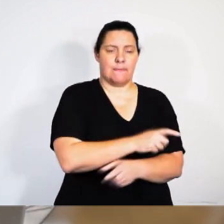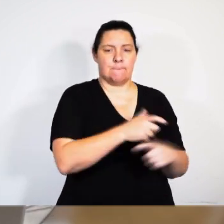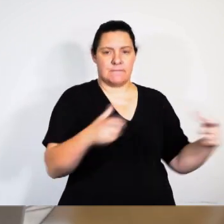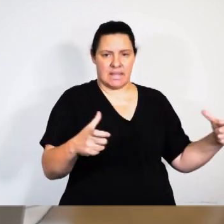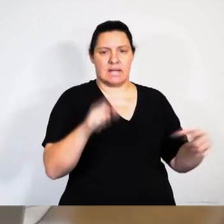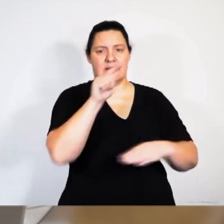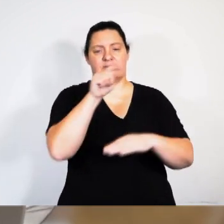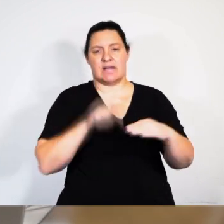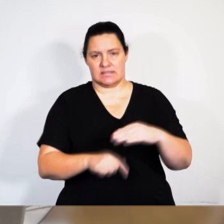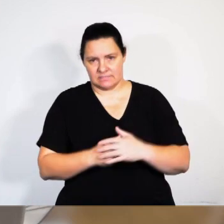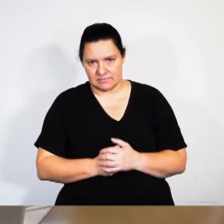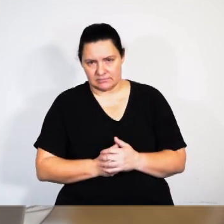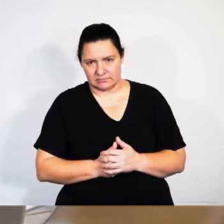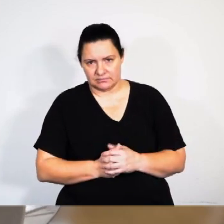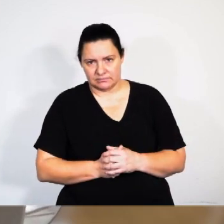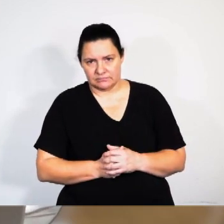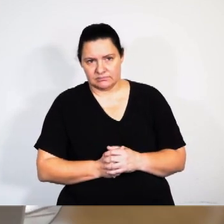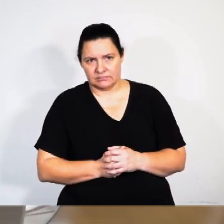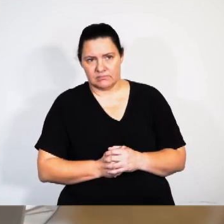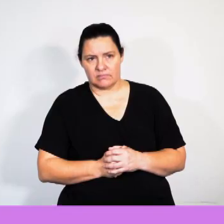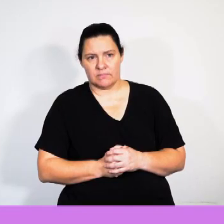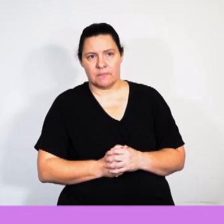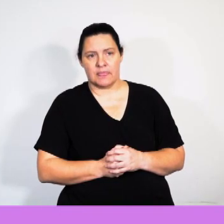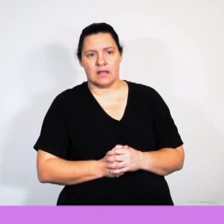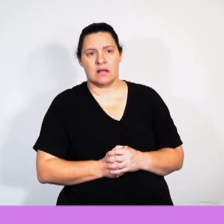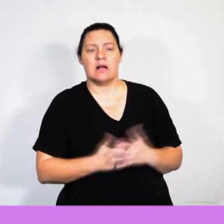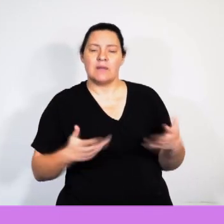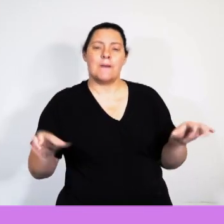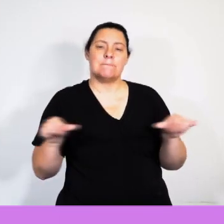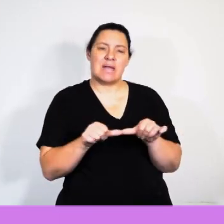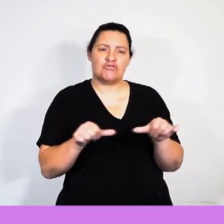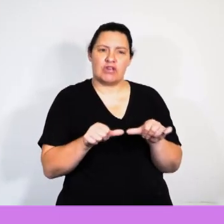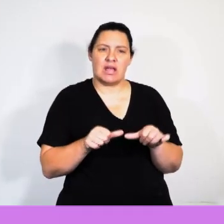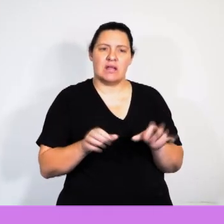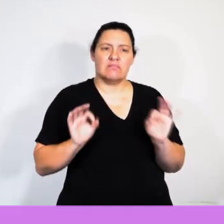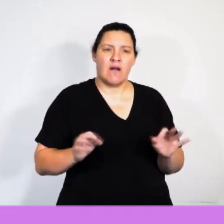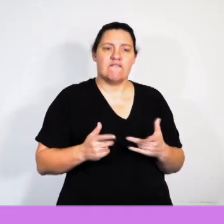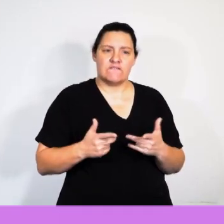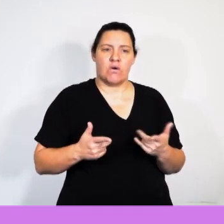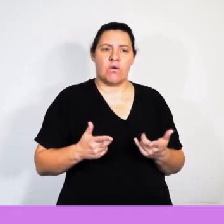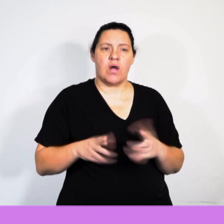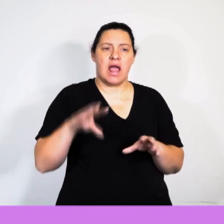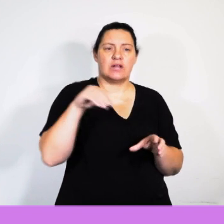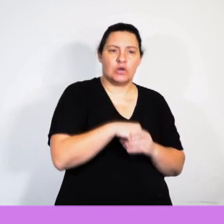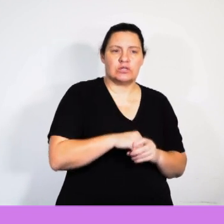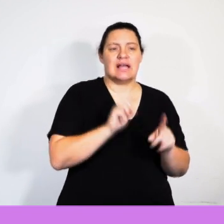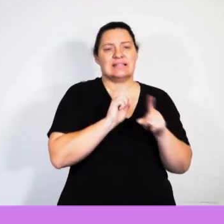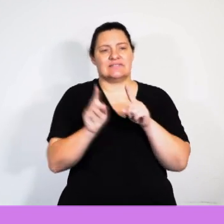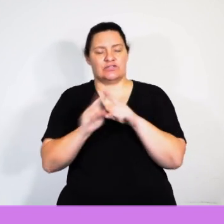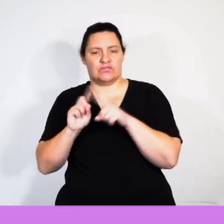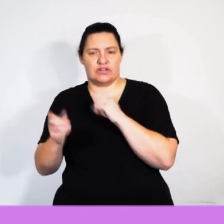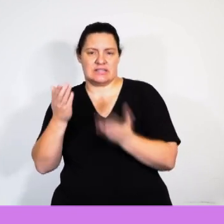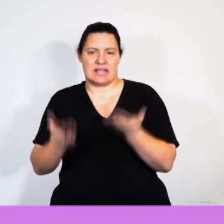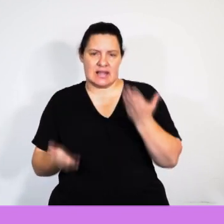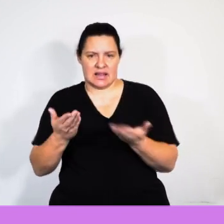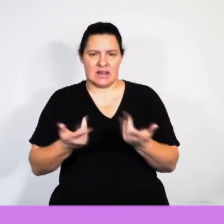bigger units, you divide. The typical measuring instruments for weight include